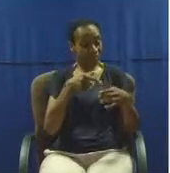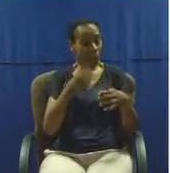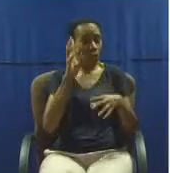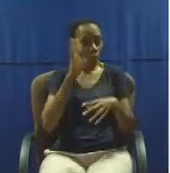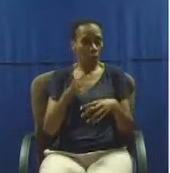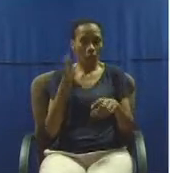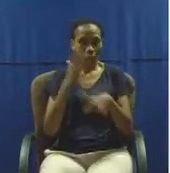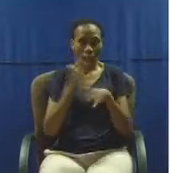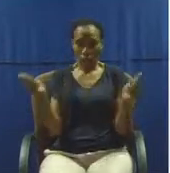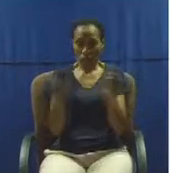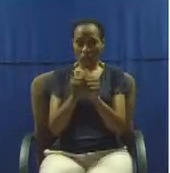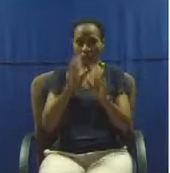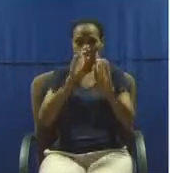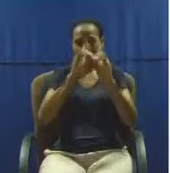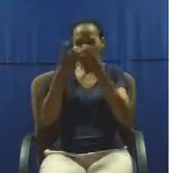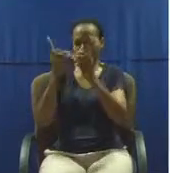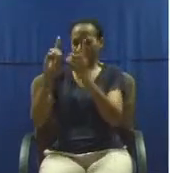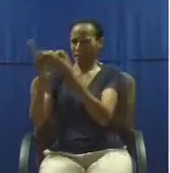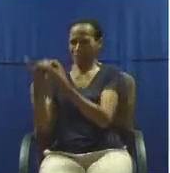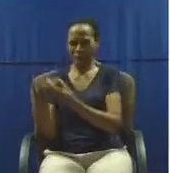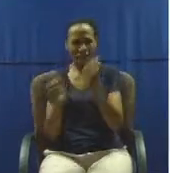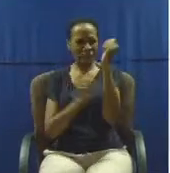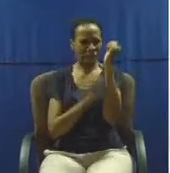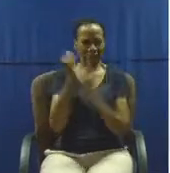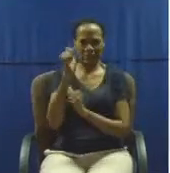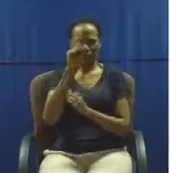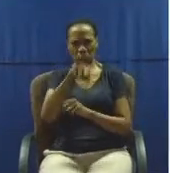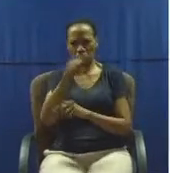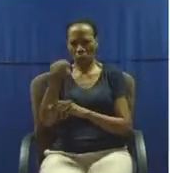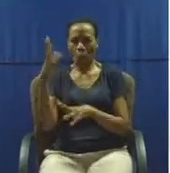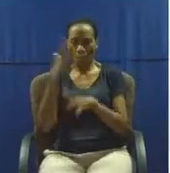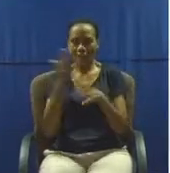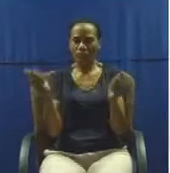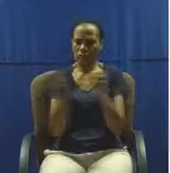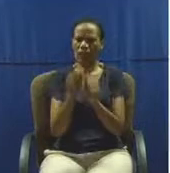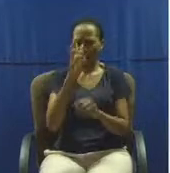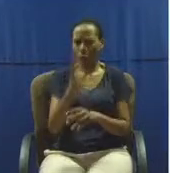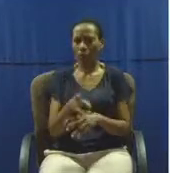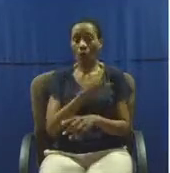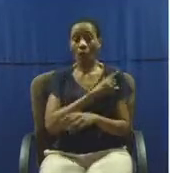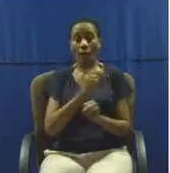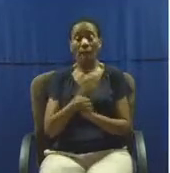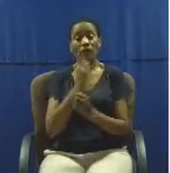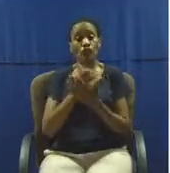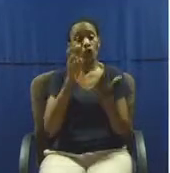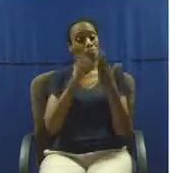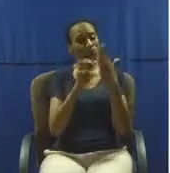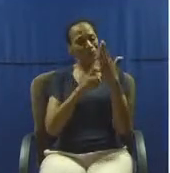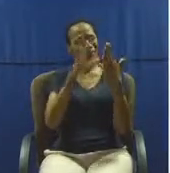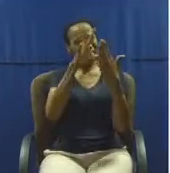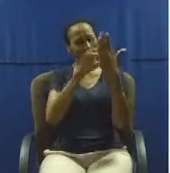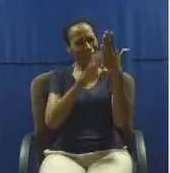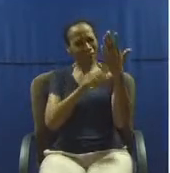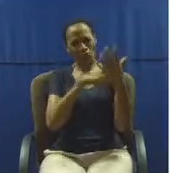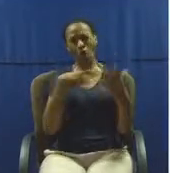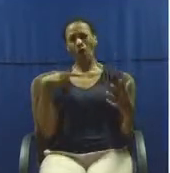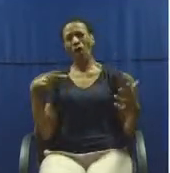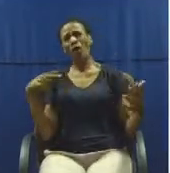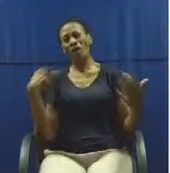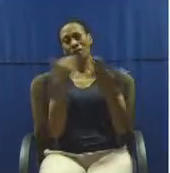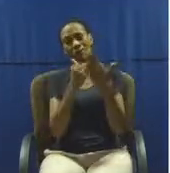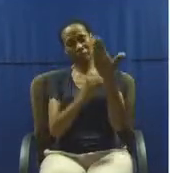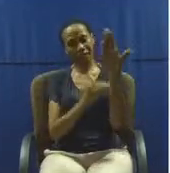other departments and agencies to simplify the regulatory processes and unlock